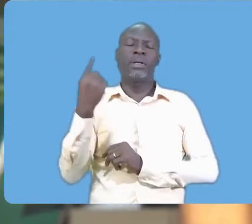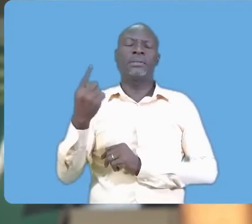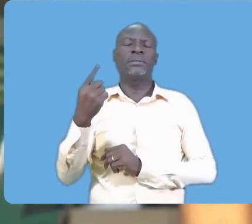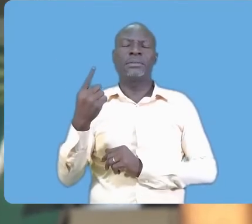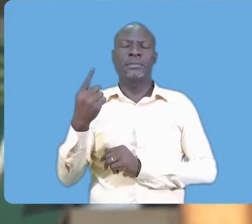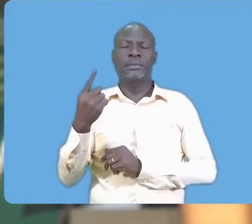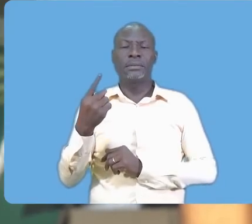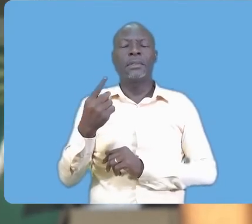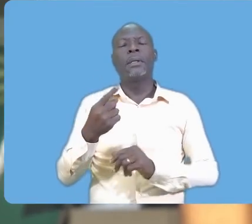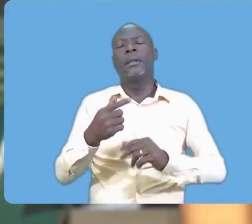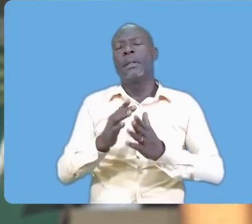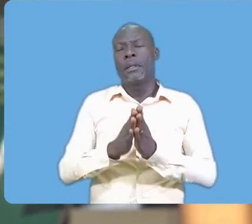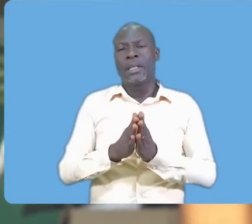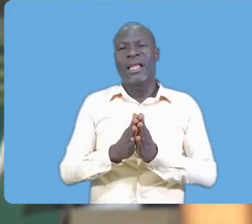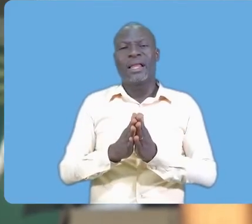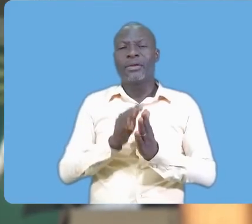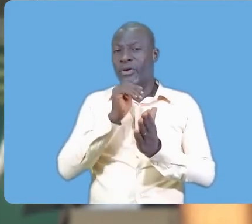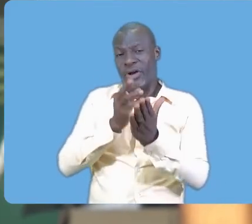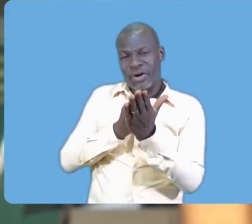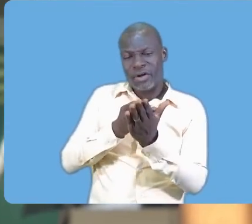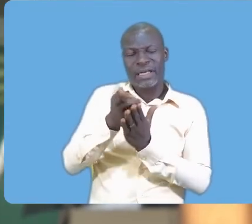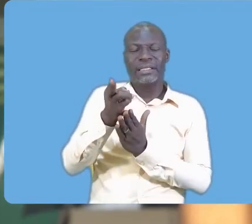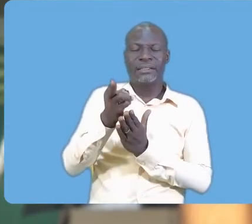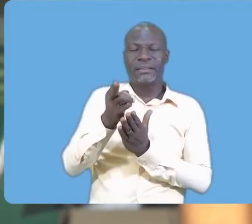Or papa would tell me. Dishonest gain.